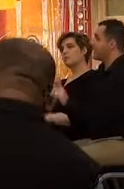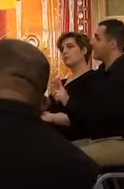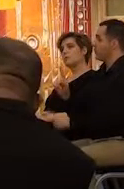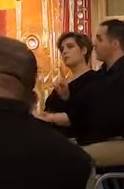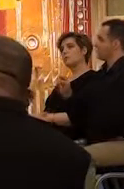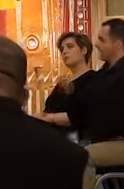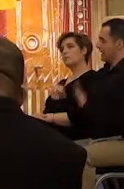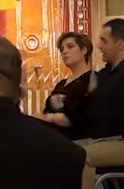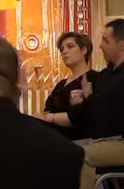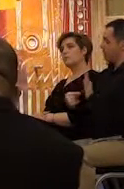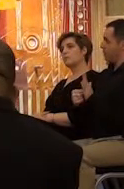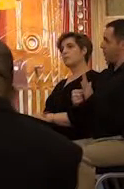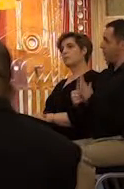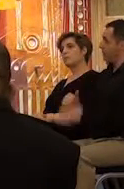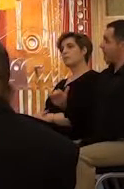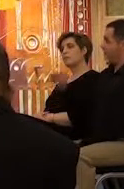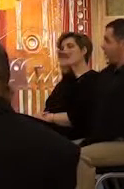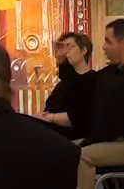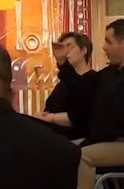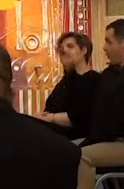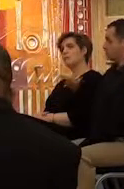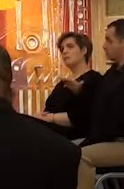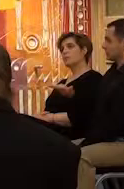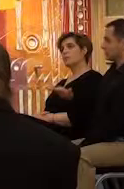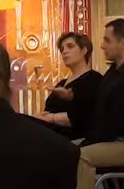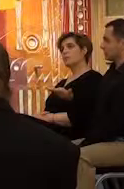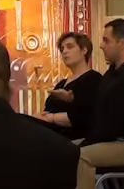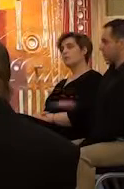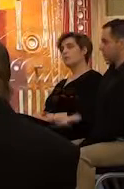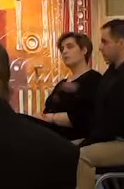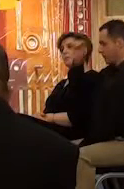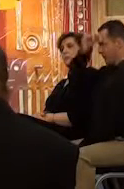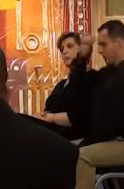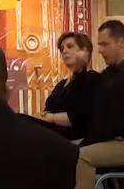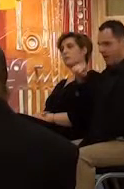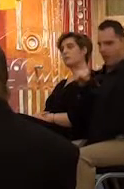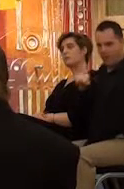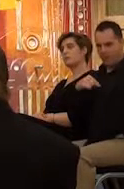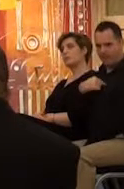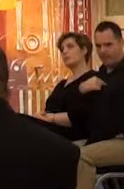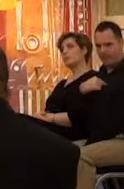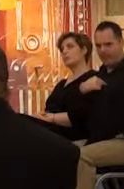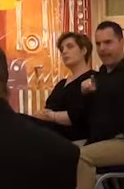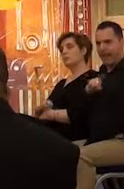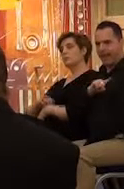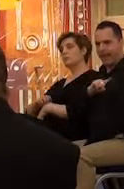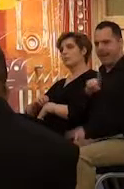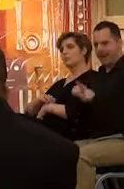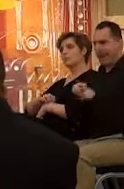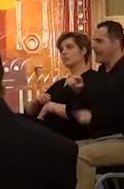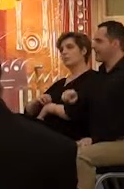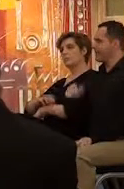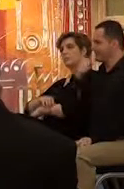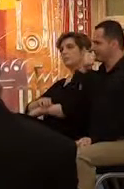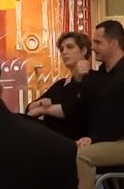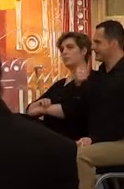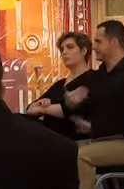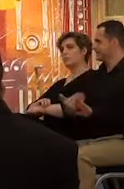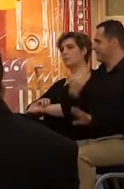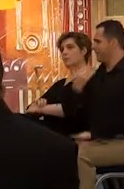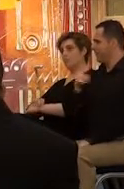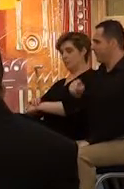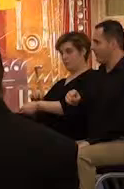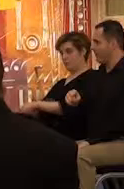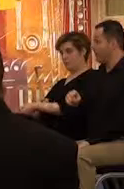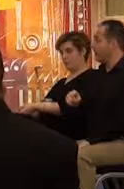for our older children to remind themselves of what it's like to be 6, and it's important for our 6-year-olds to listen to our older children. It's important for all